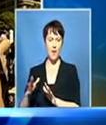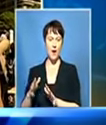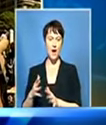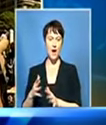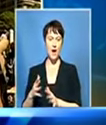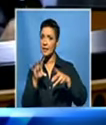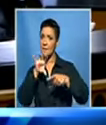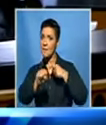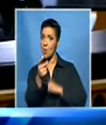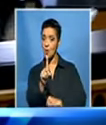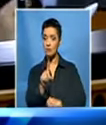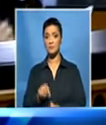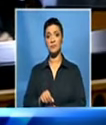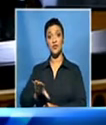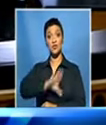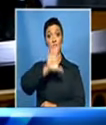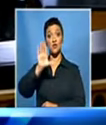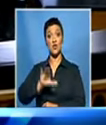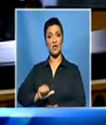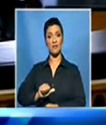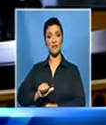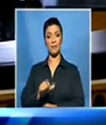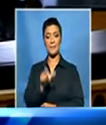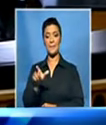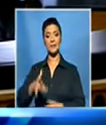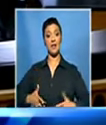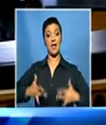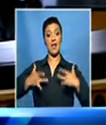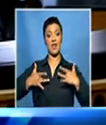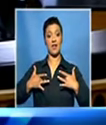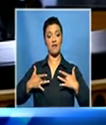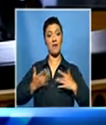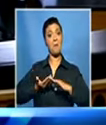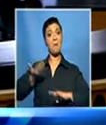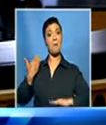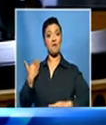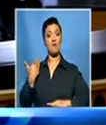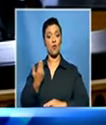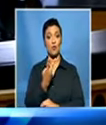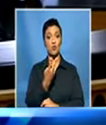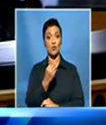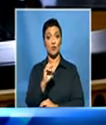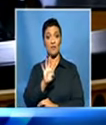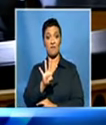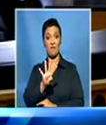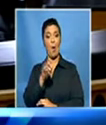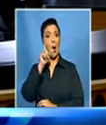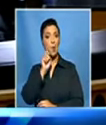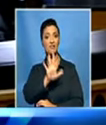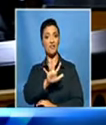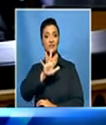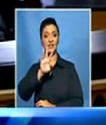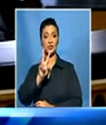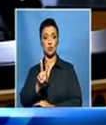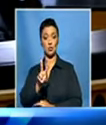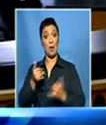there would be reaction. You know, ministers have served the pleasure of the president, so he hires and fires when